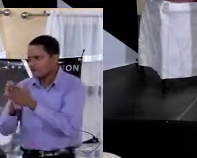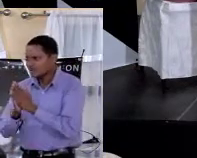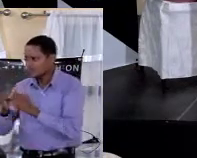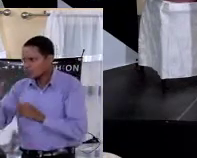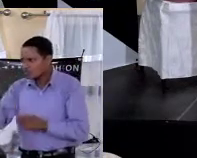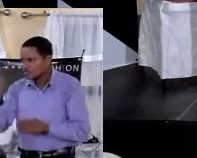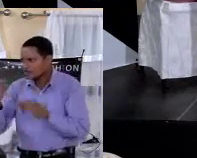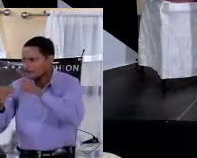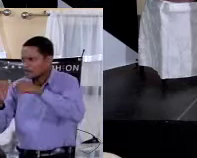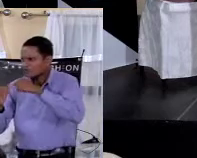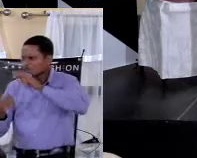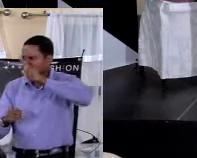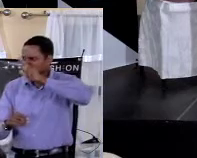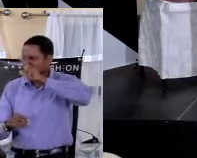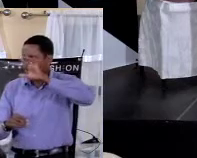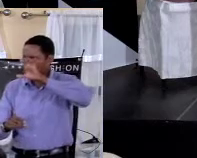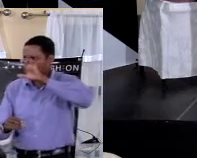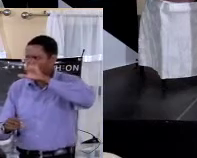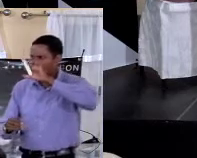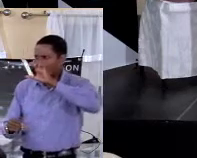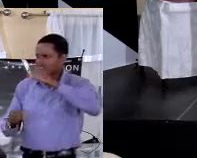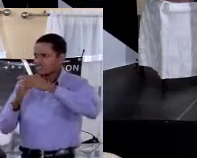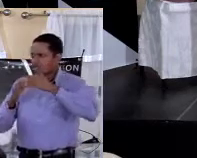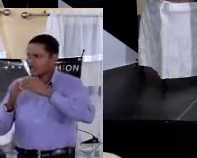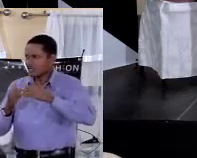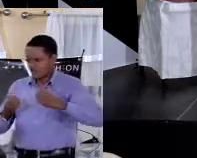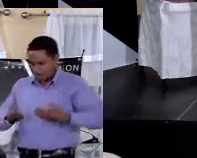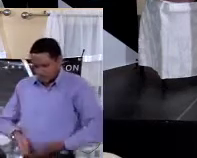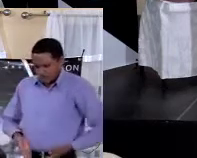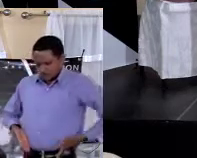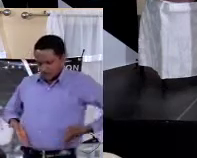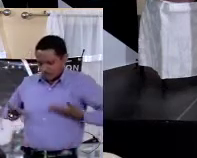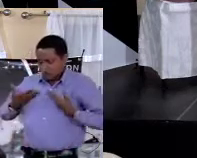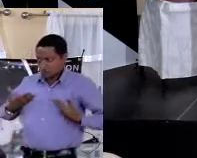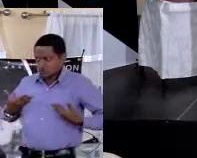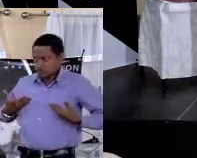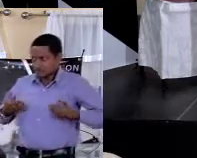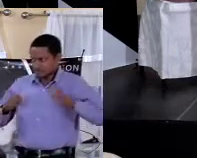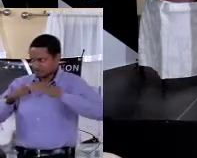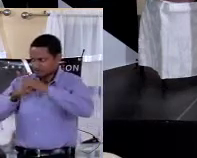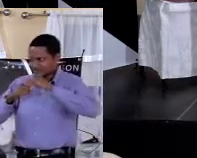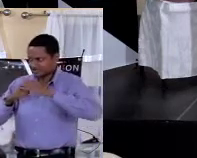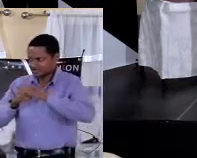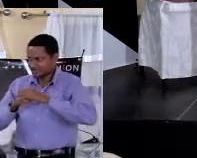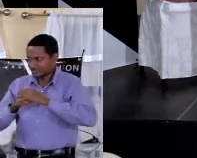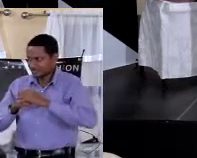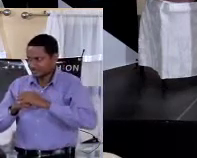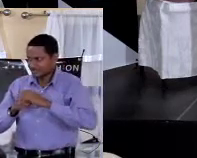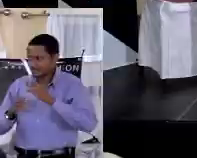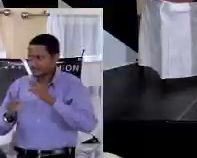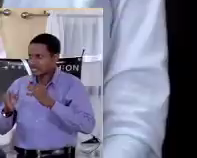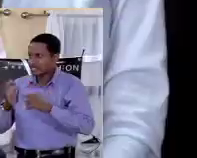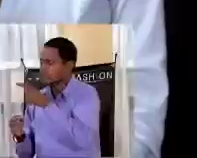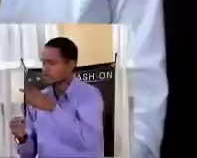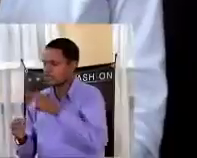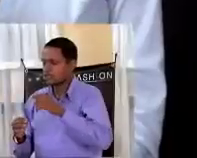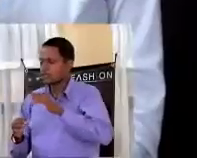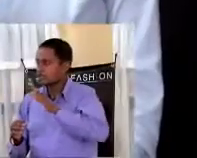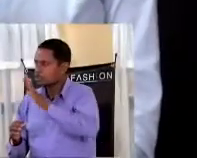the $300 bathing suit, if you should be pricing your bathing suits to that price point because you see that's what's going in the